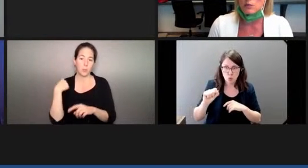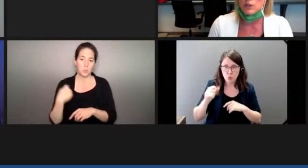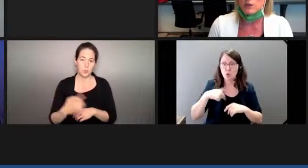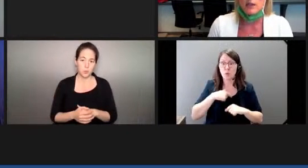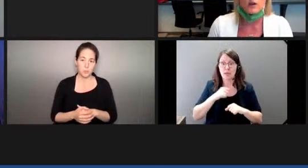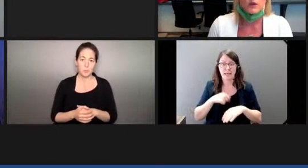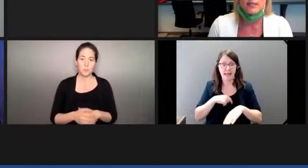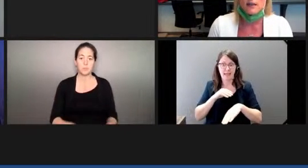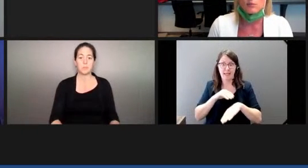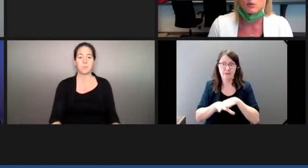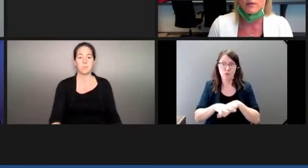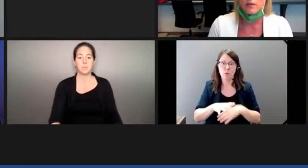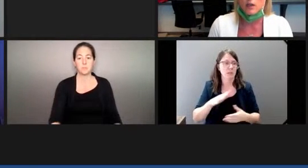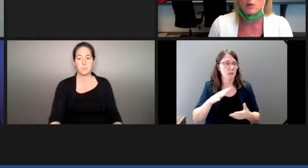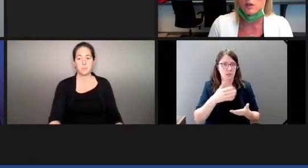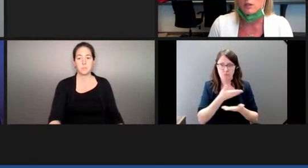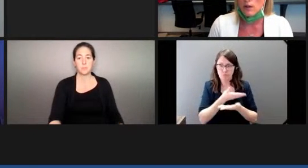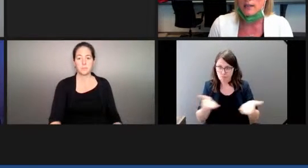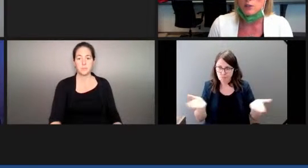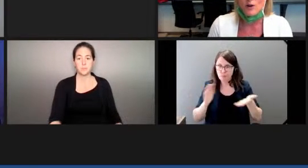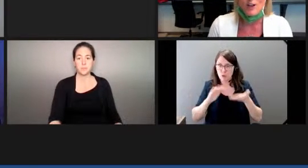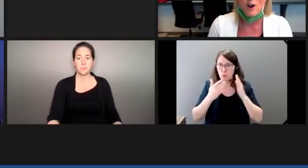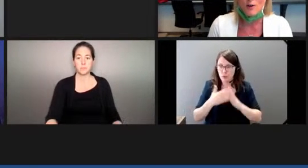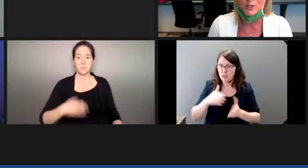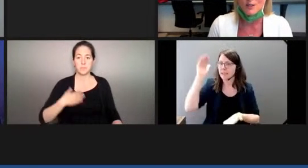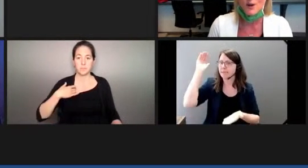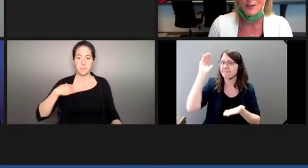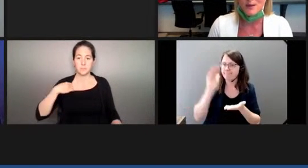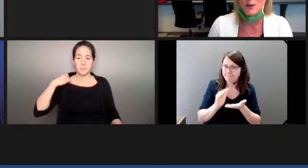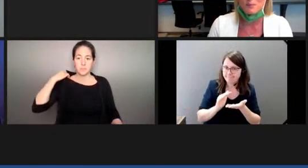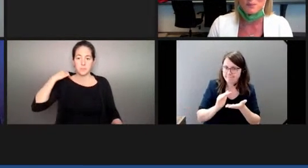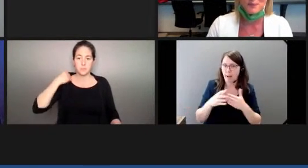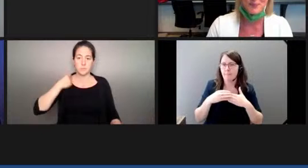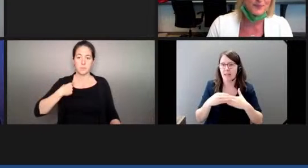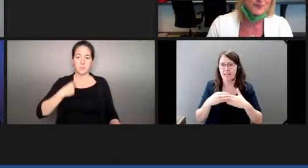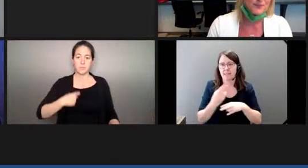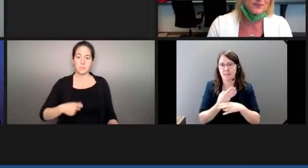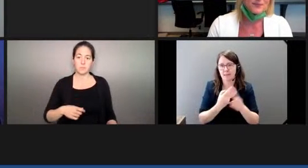to reduce single-use items within the community. So that is one of the options on the table.